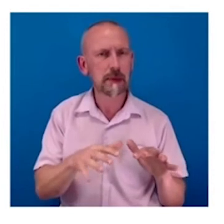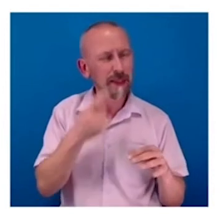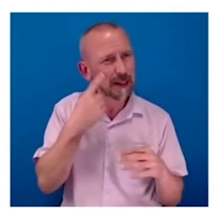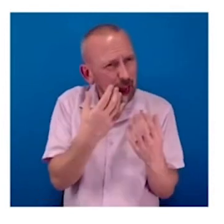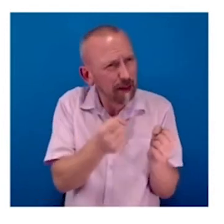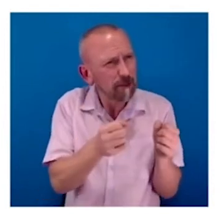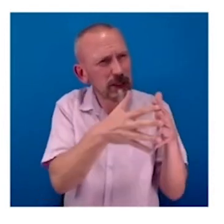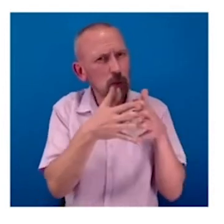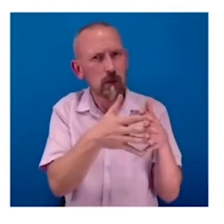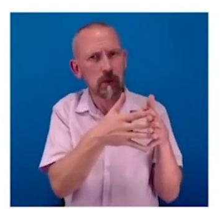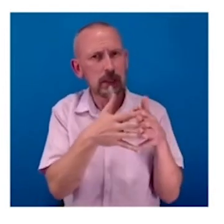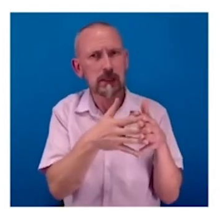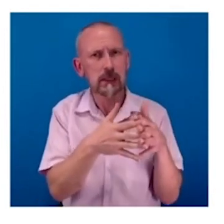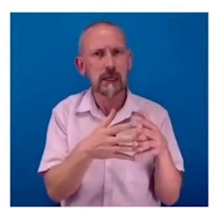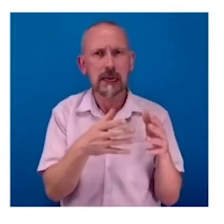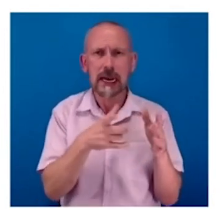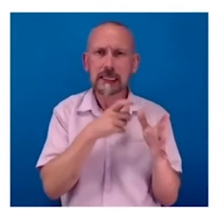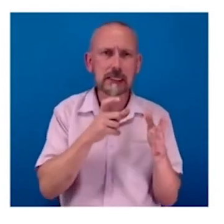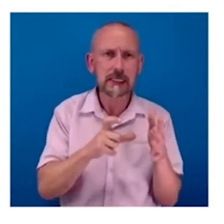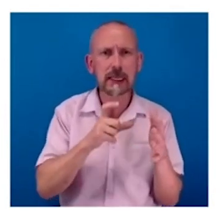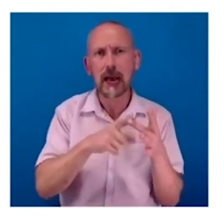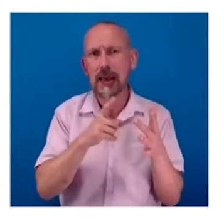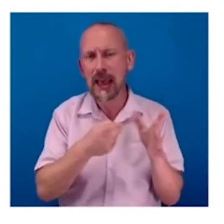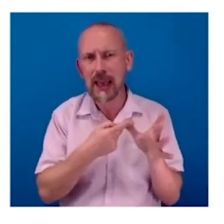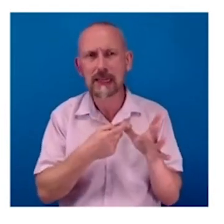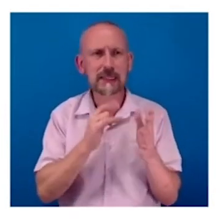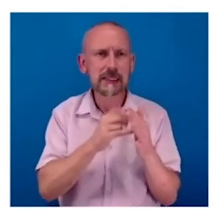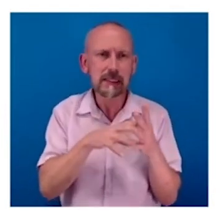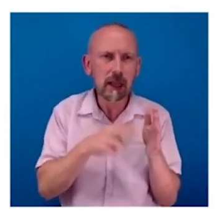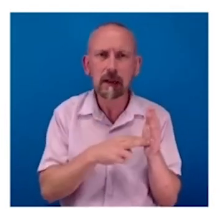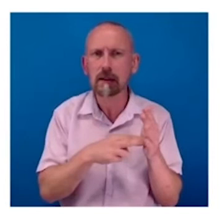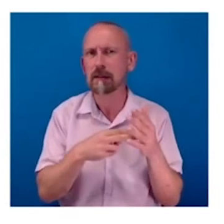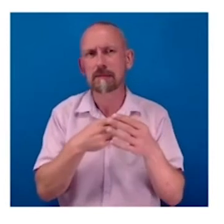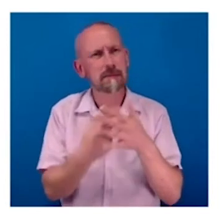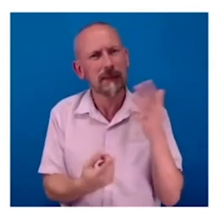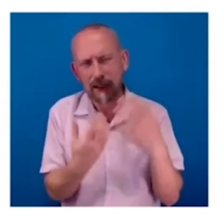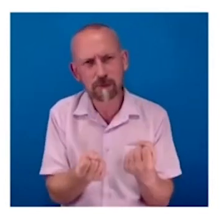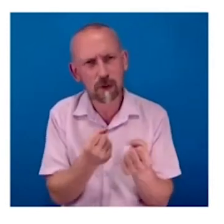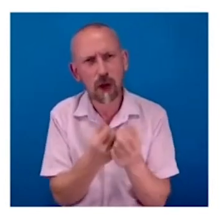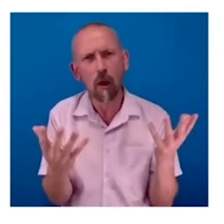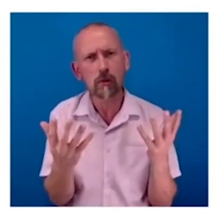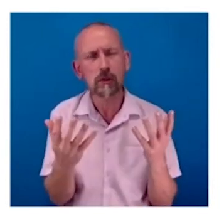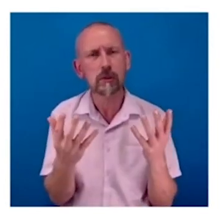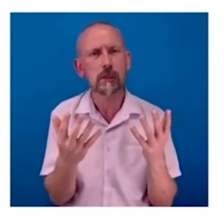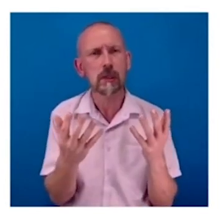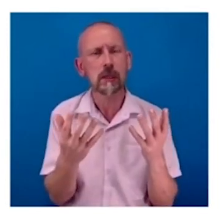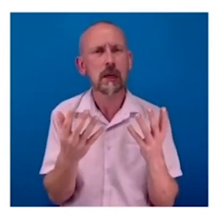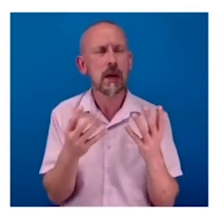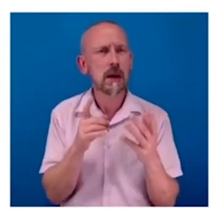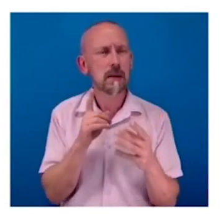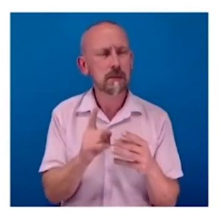CSUN, ATIA, these are kind of big events that the kind of the industry kind of just says, right, let's get ready for it. But I just think when you look at some of